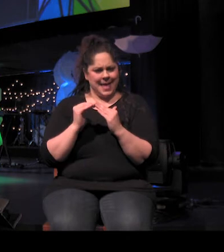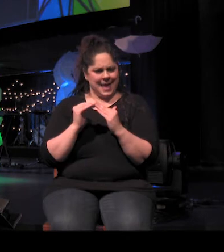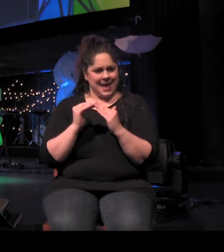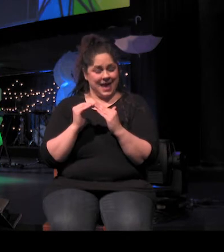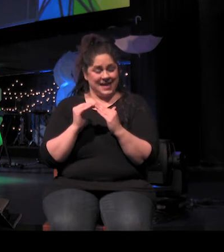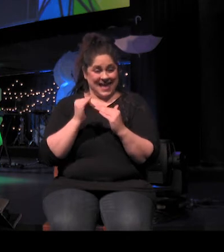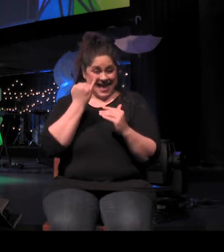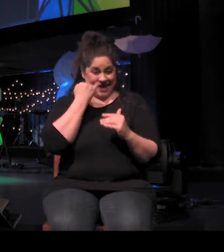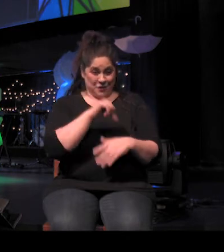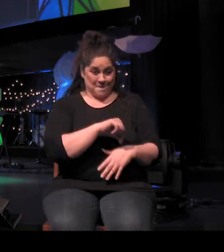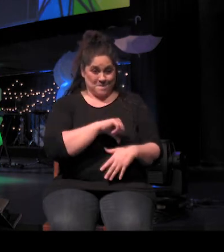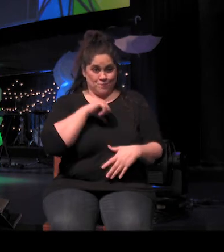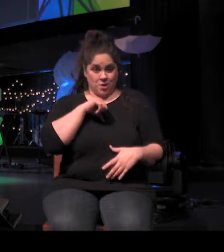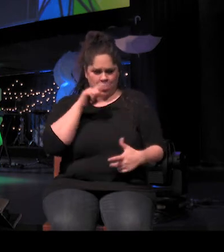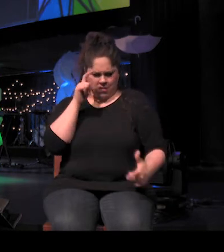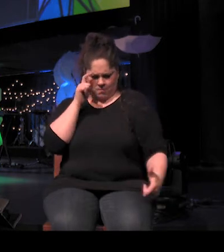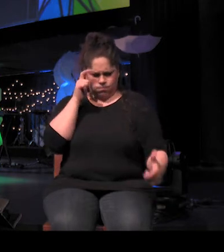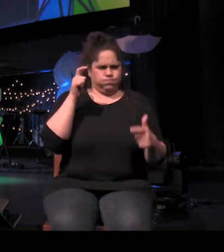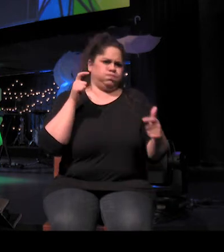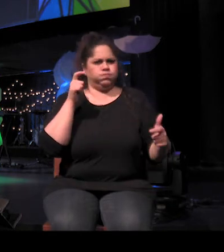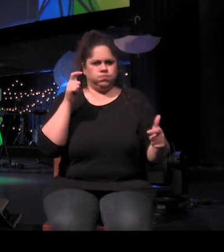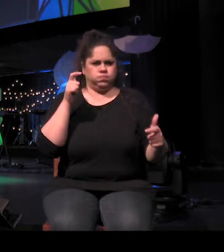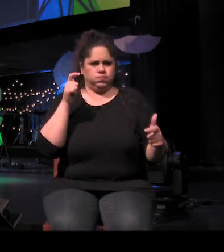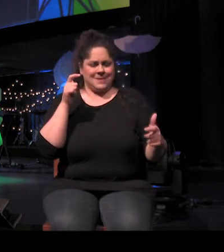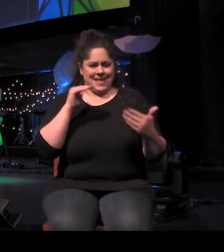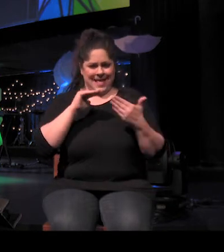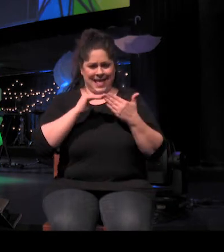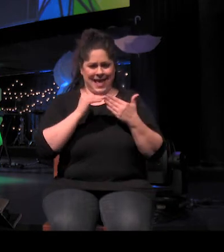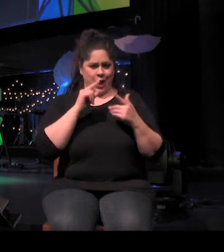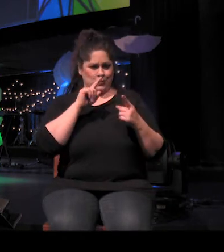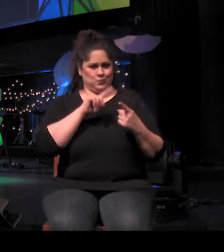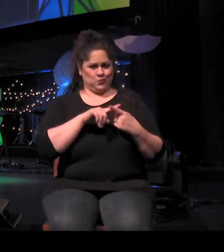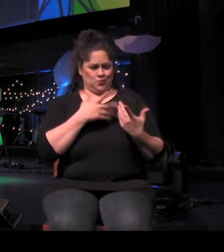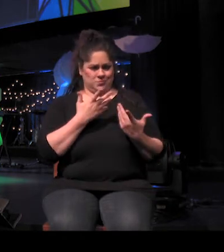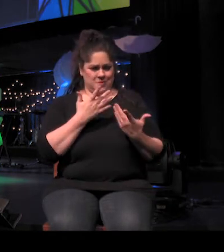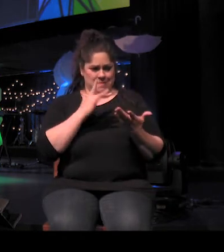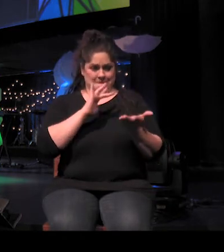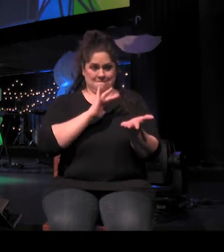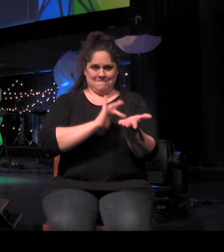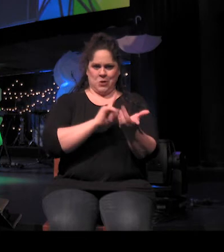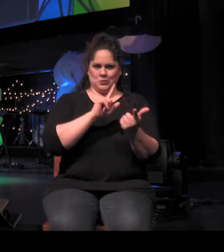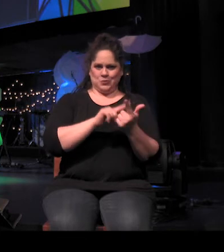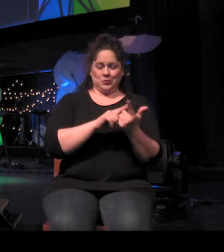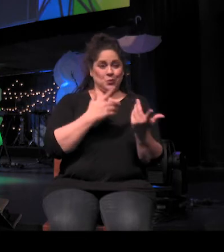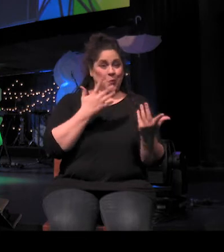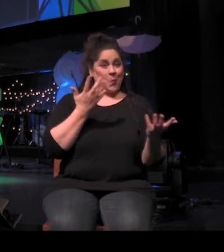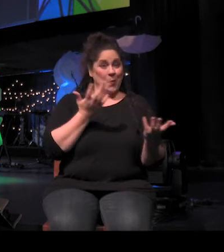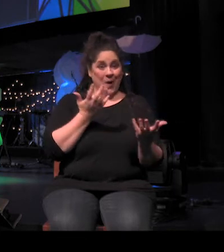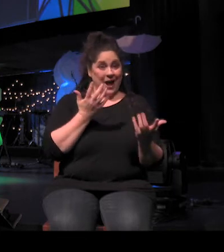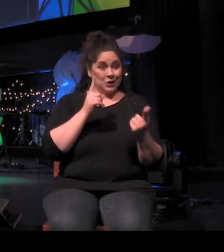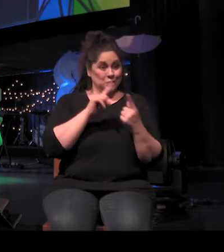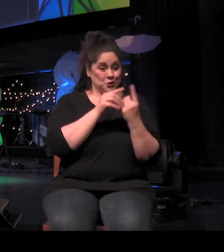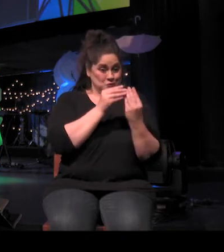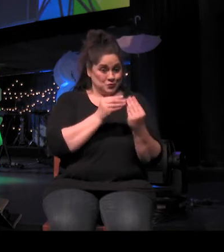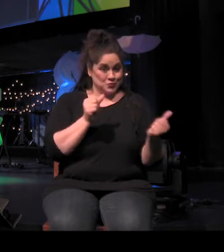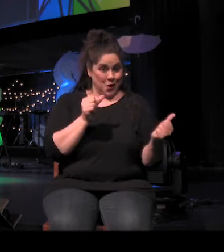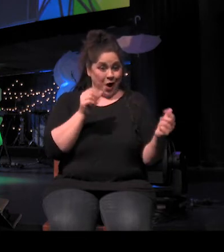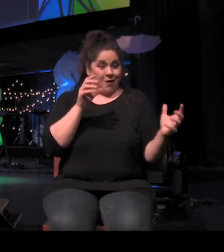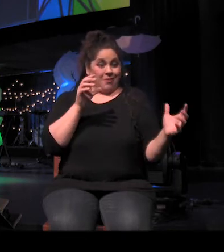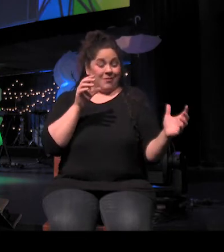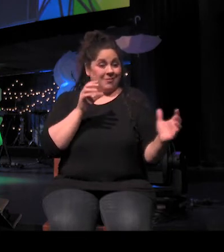we have inflammation in our soul, the antidote or the anti-inflammatory medicine for that is choosing